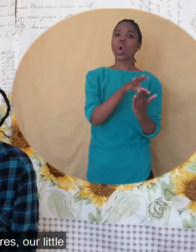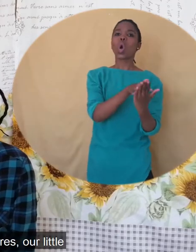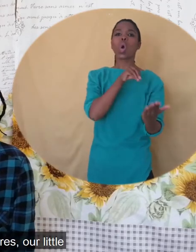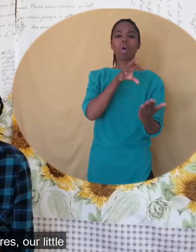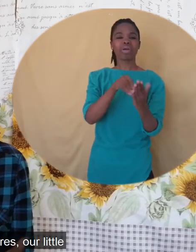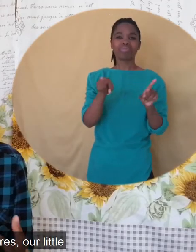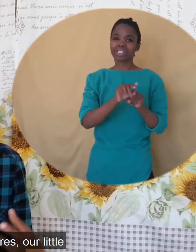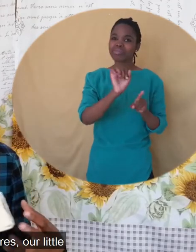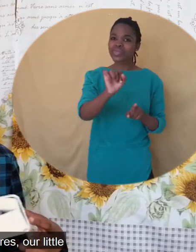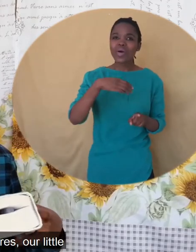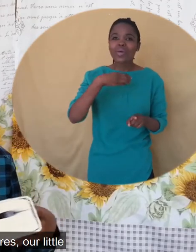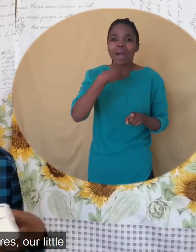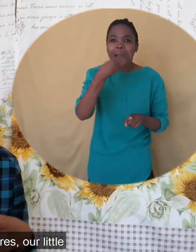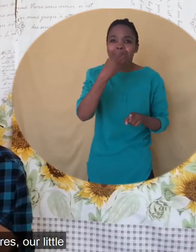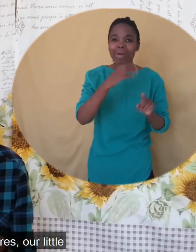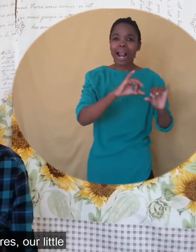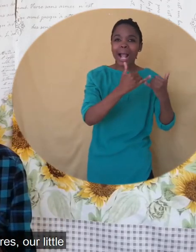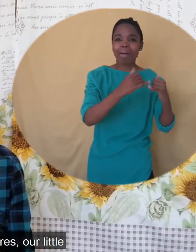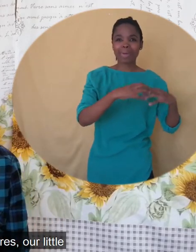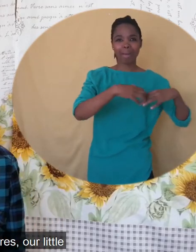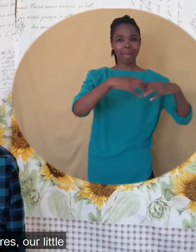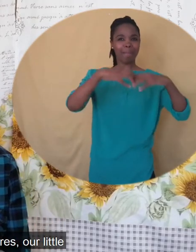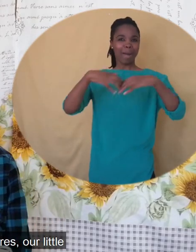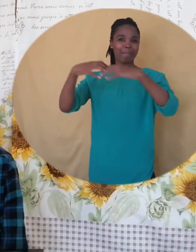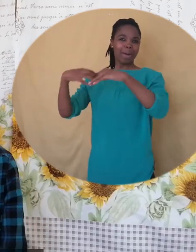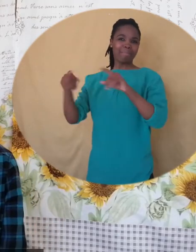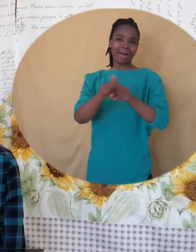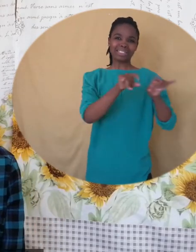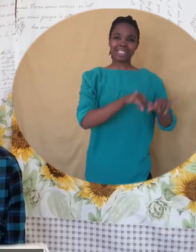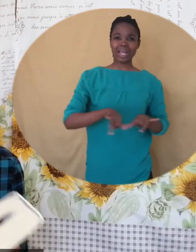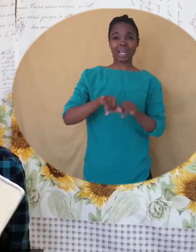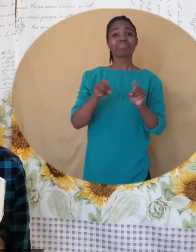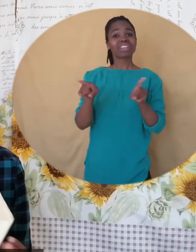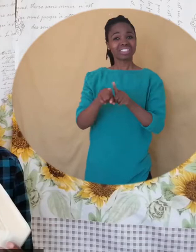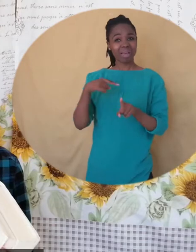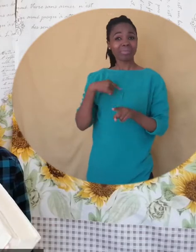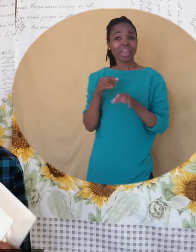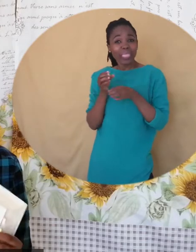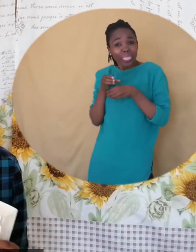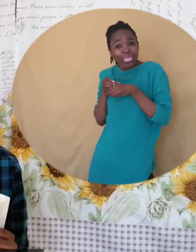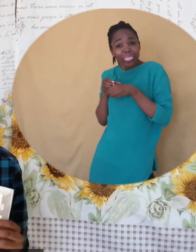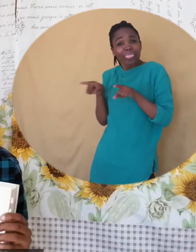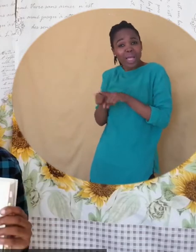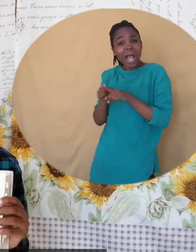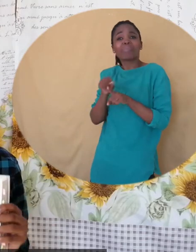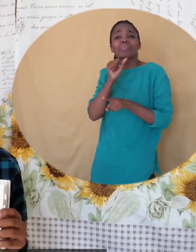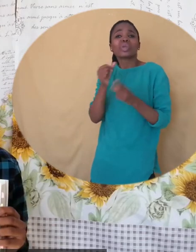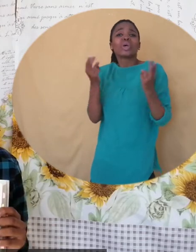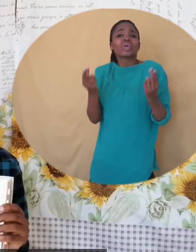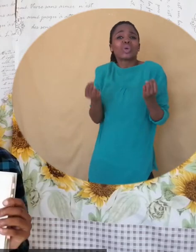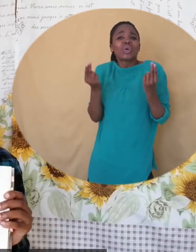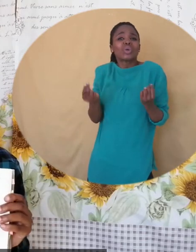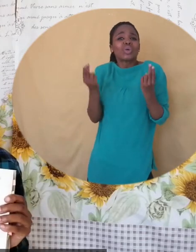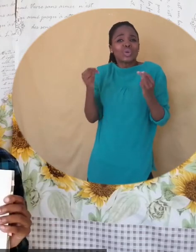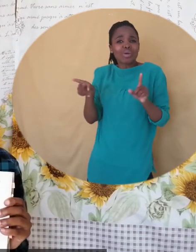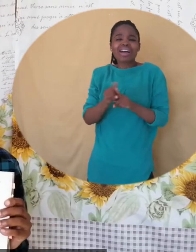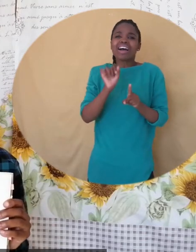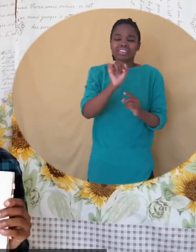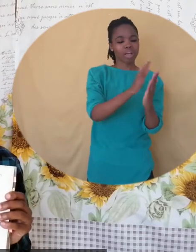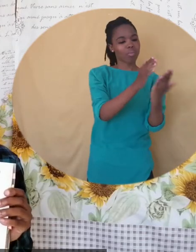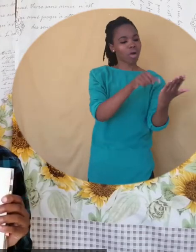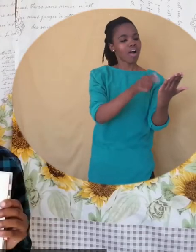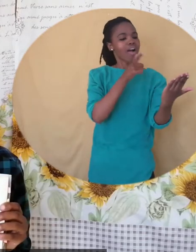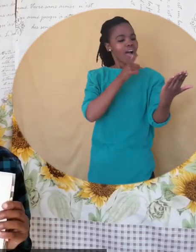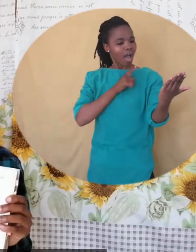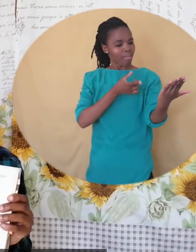our own little empires, our little apples, you know, wherever we are. So even with my business journey, I'm very new in business. I'm learning